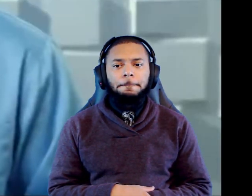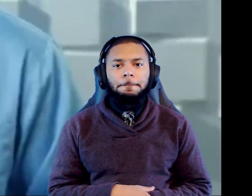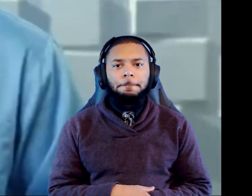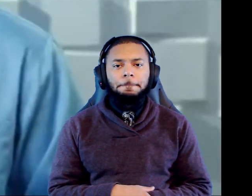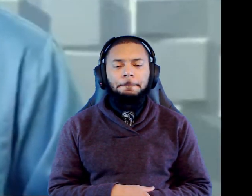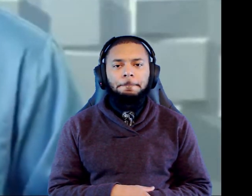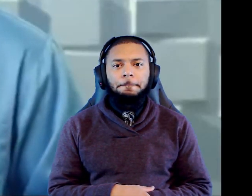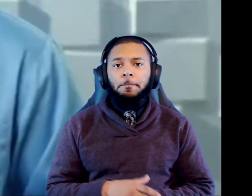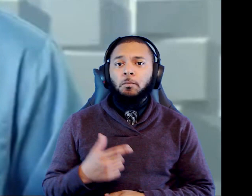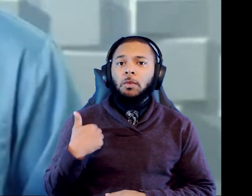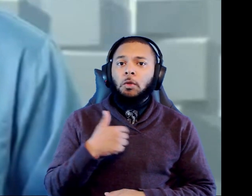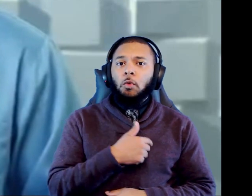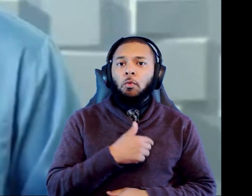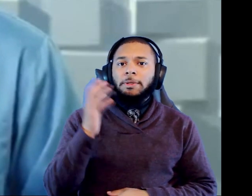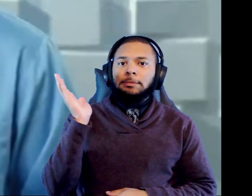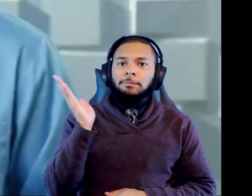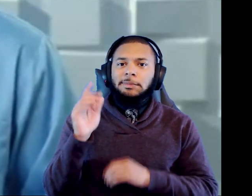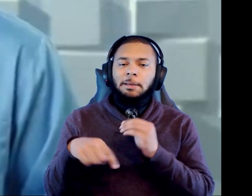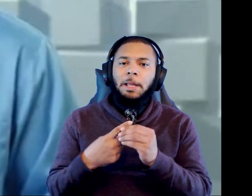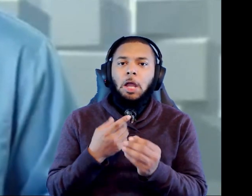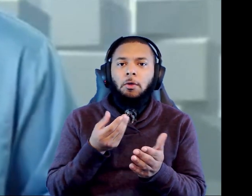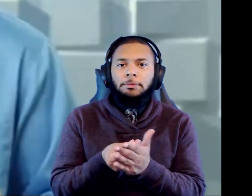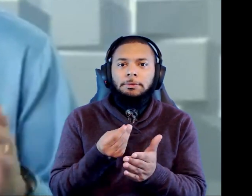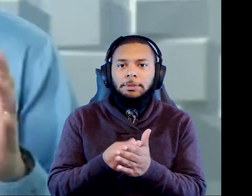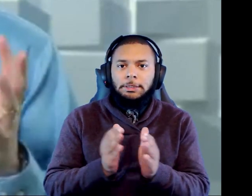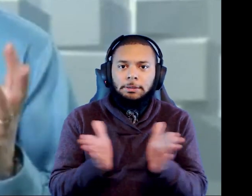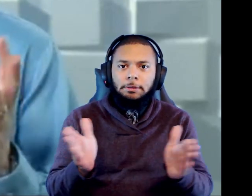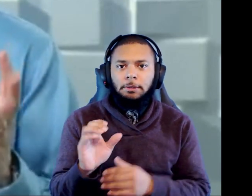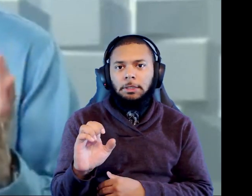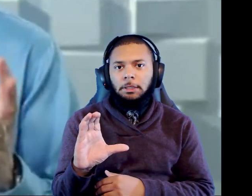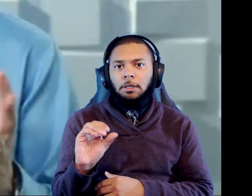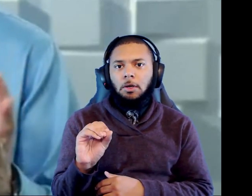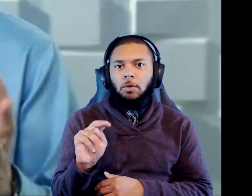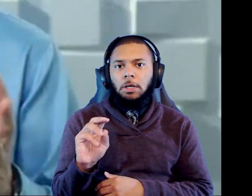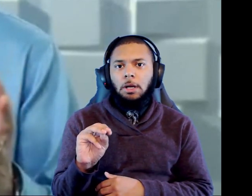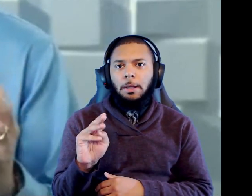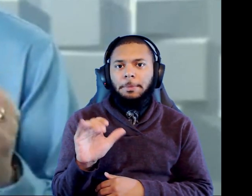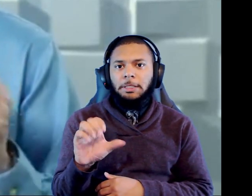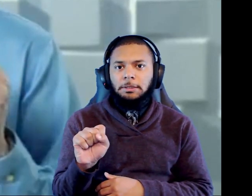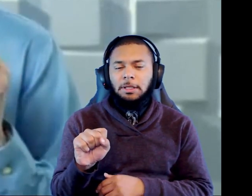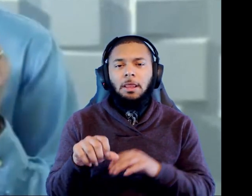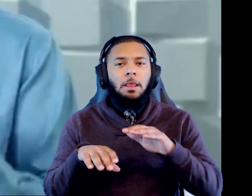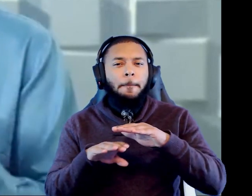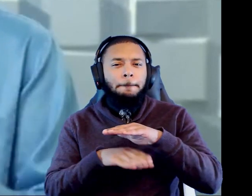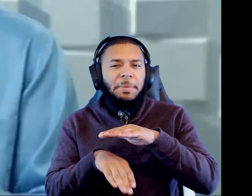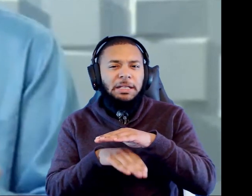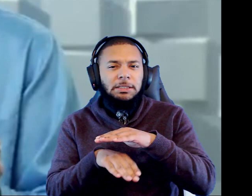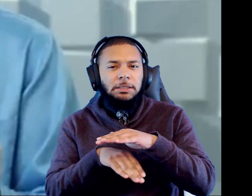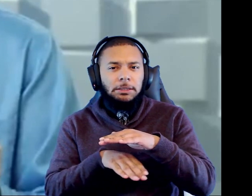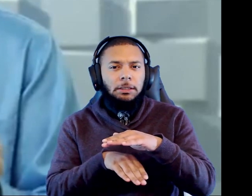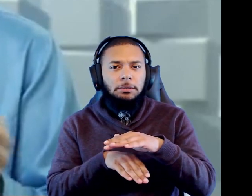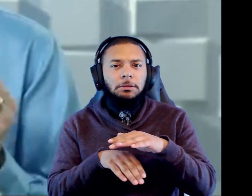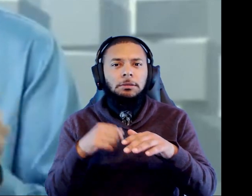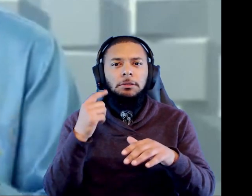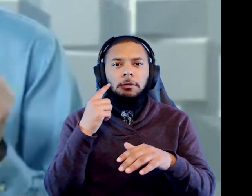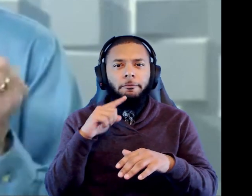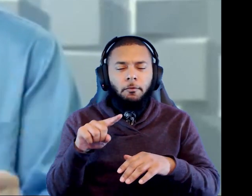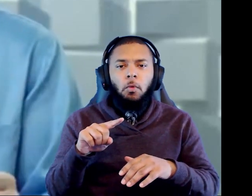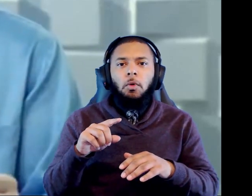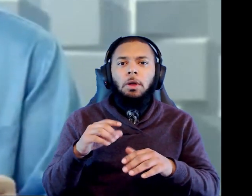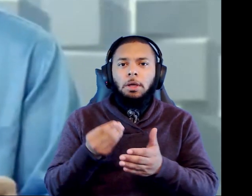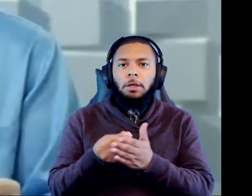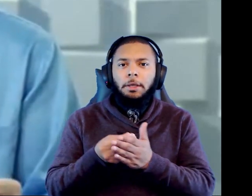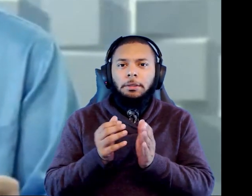When you're talking about economics and you're talking about the basic fundamentals of economics, what we're talking about are